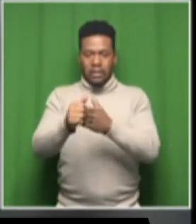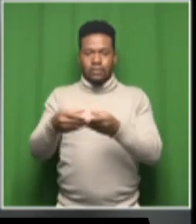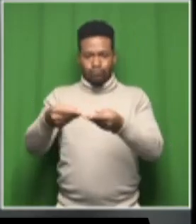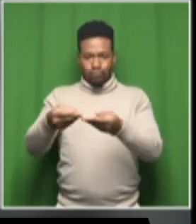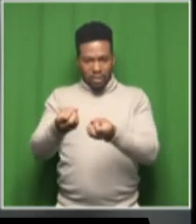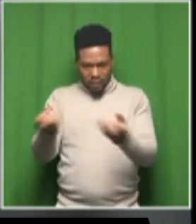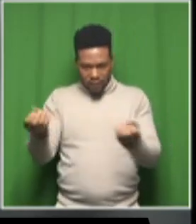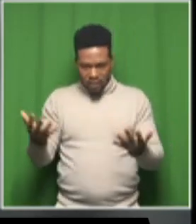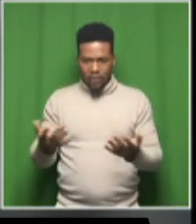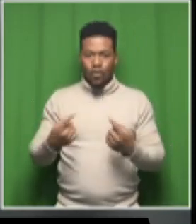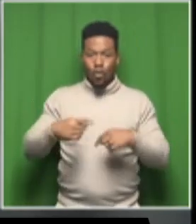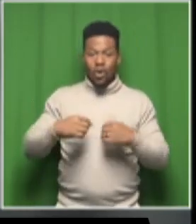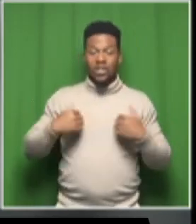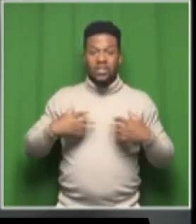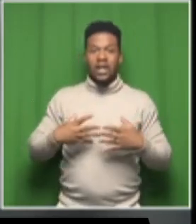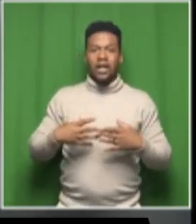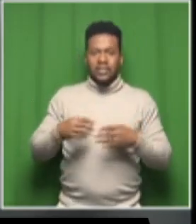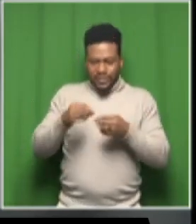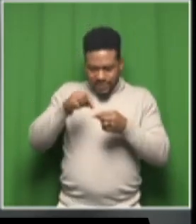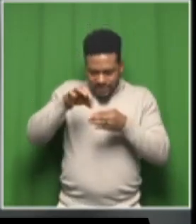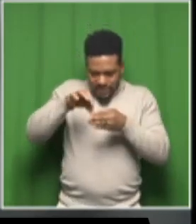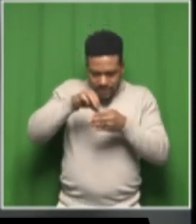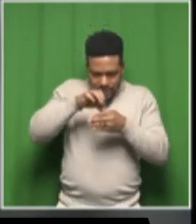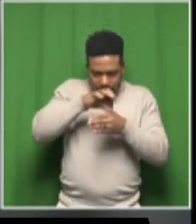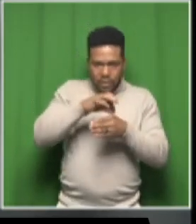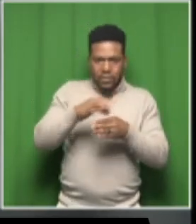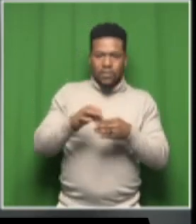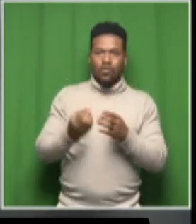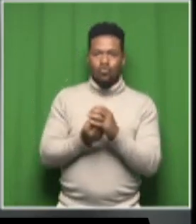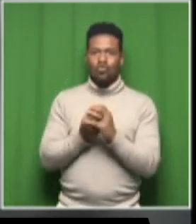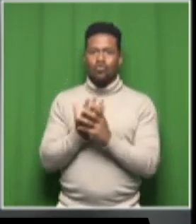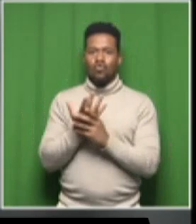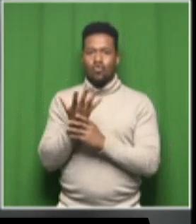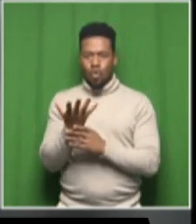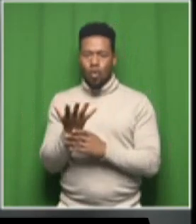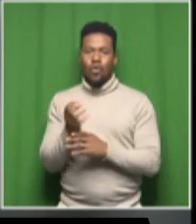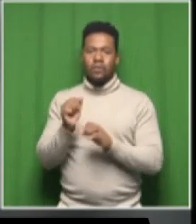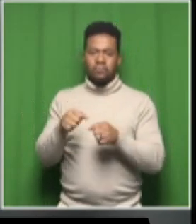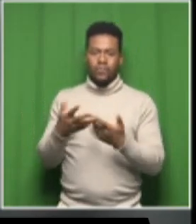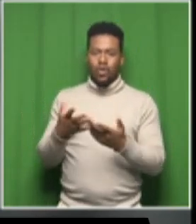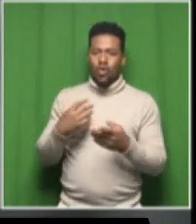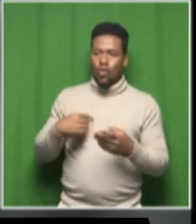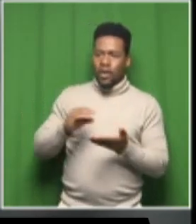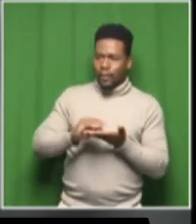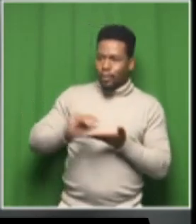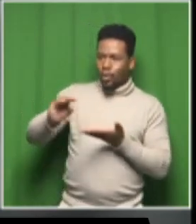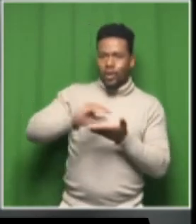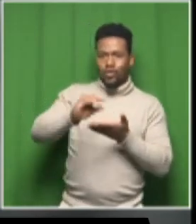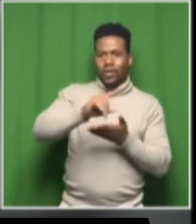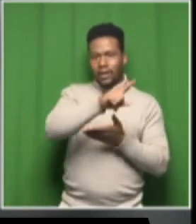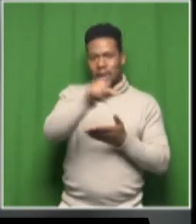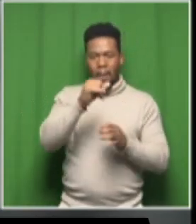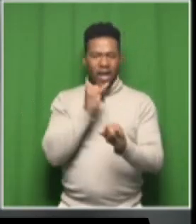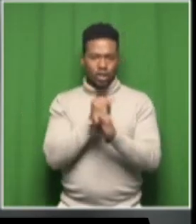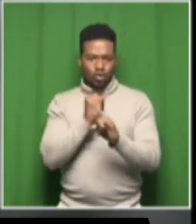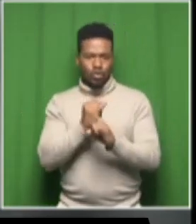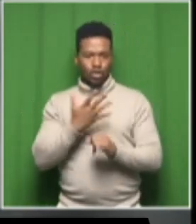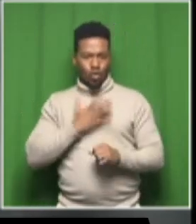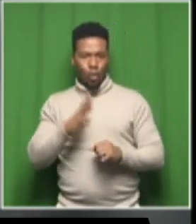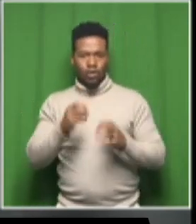own seedlings and we donate it onward to these organizations that are willing to grow their own food. And then secondly, we do a guaranteed